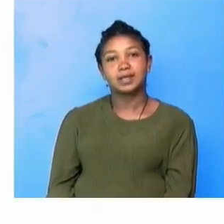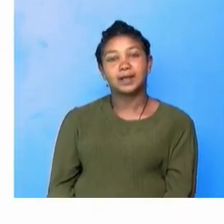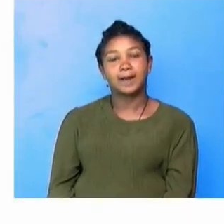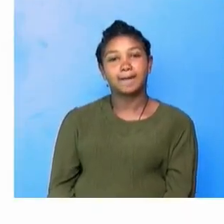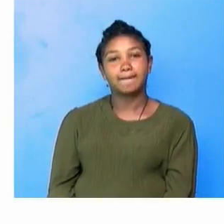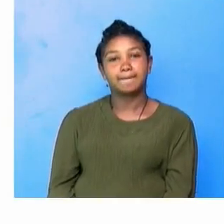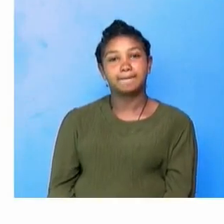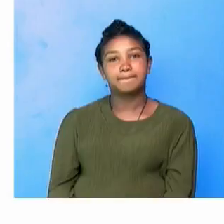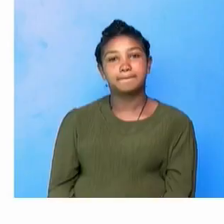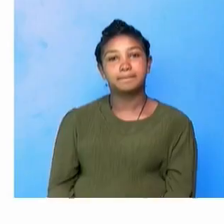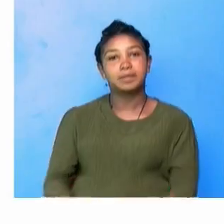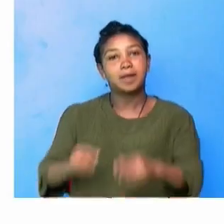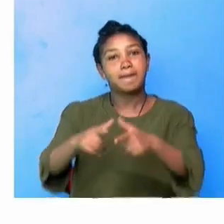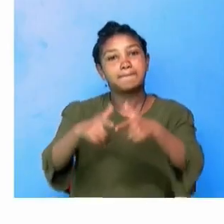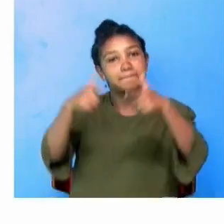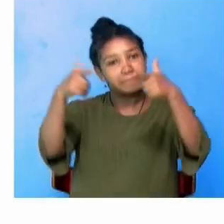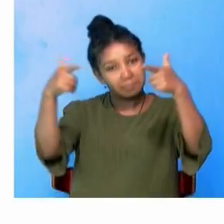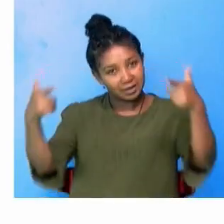big.